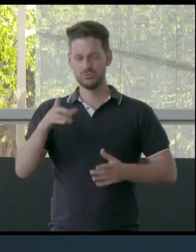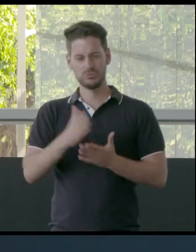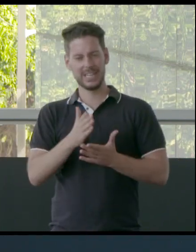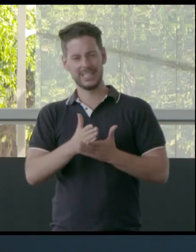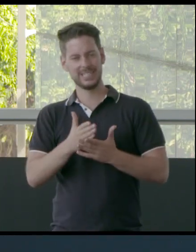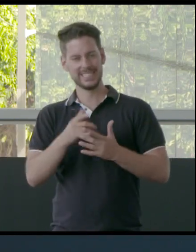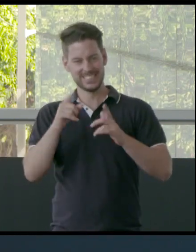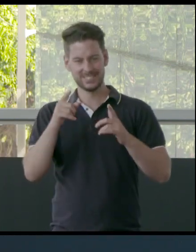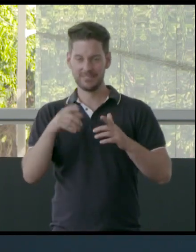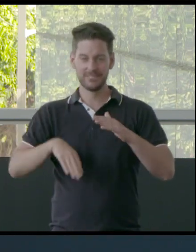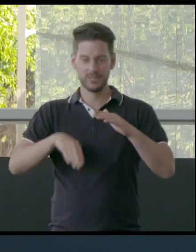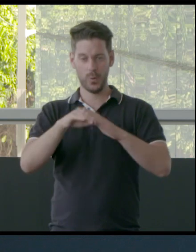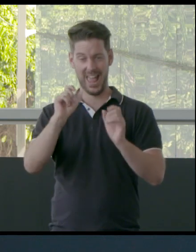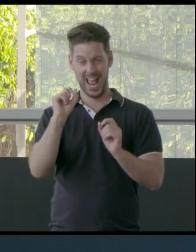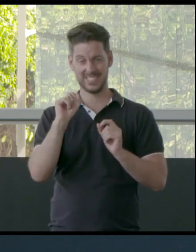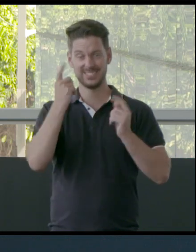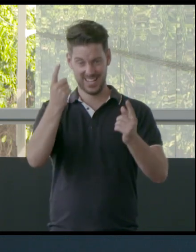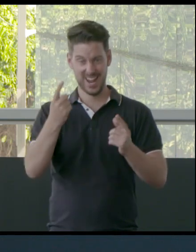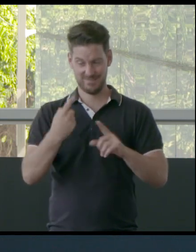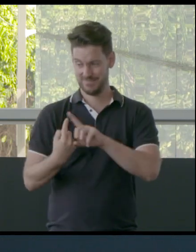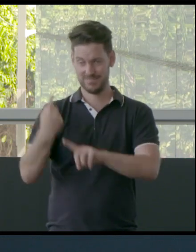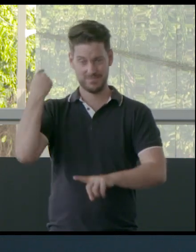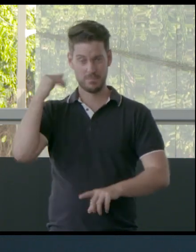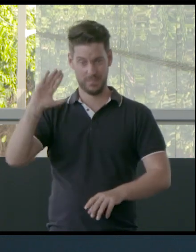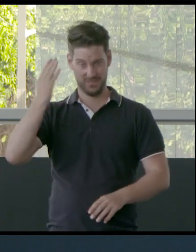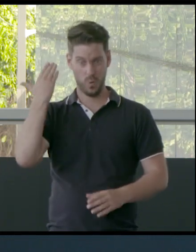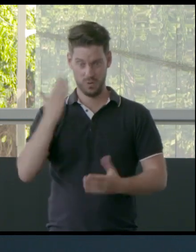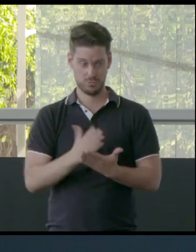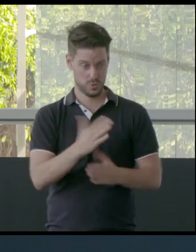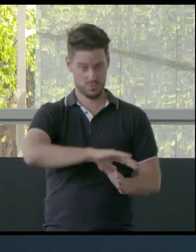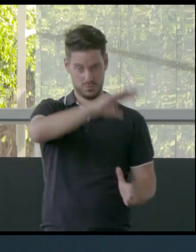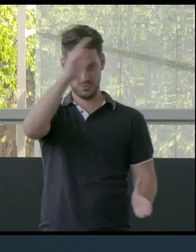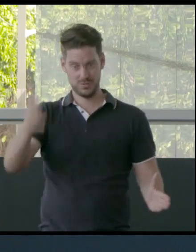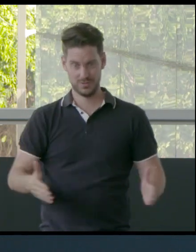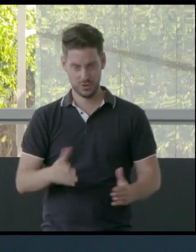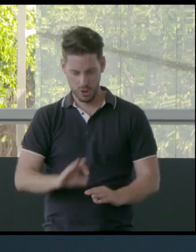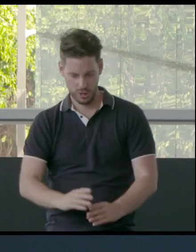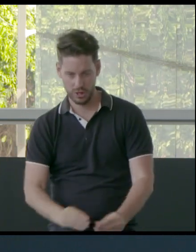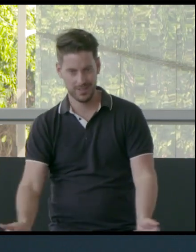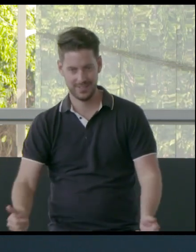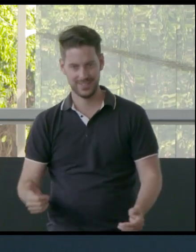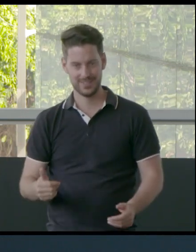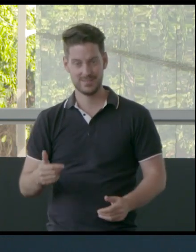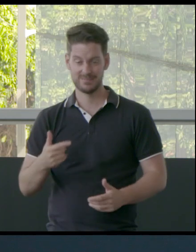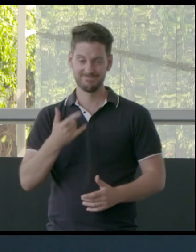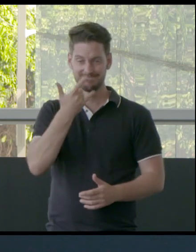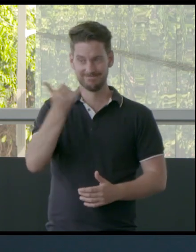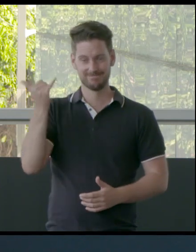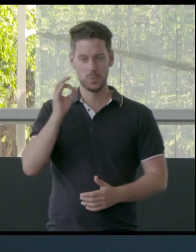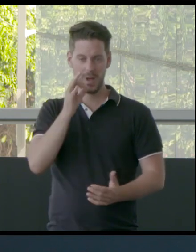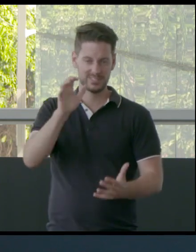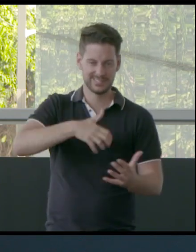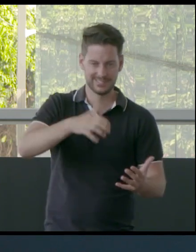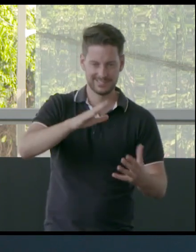understand the scale of what our middens were prior to their desecration. And